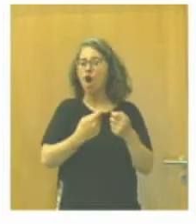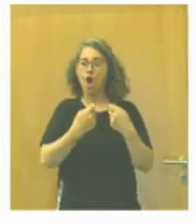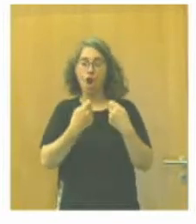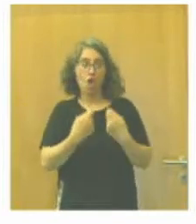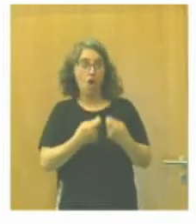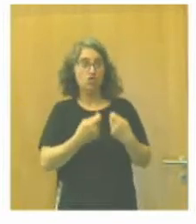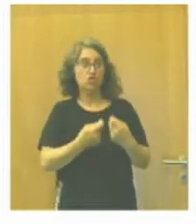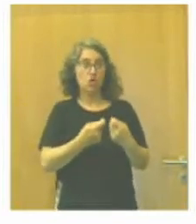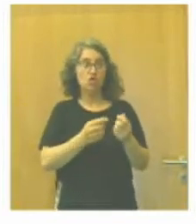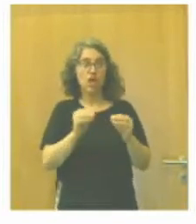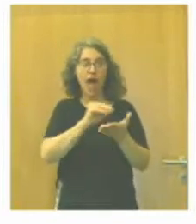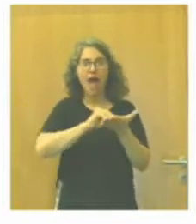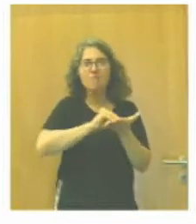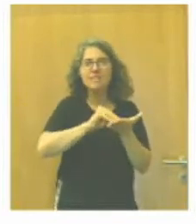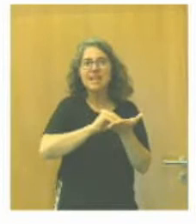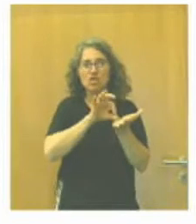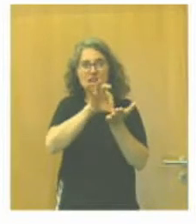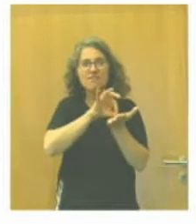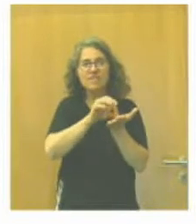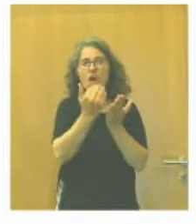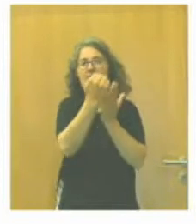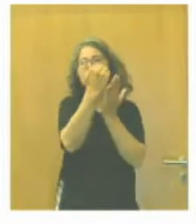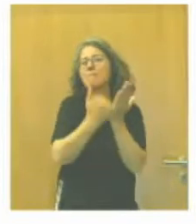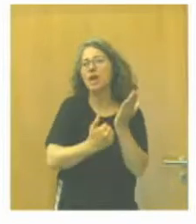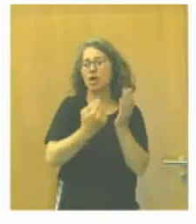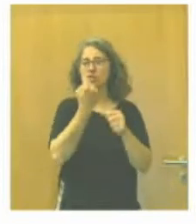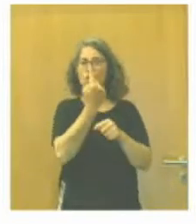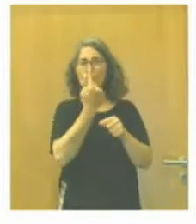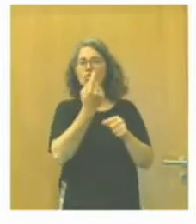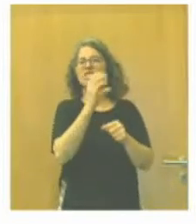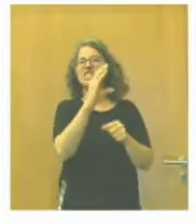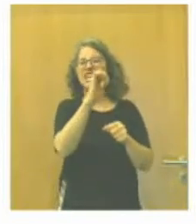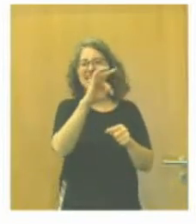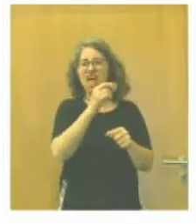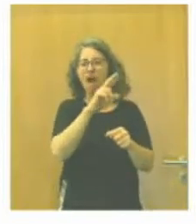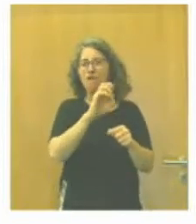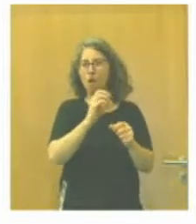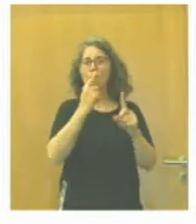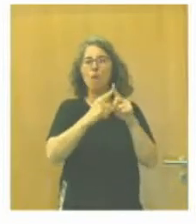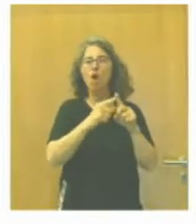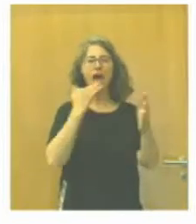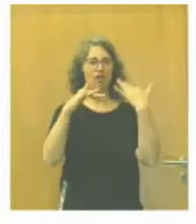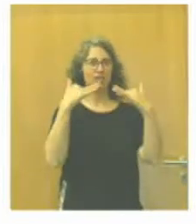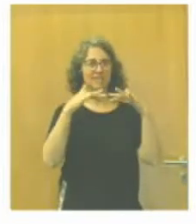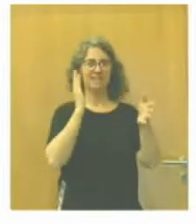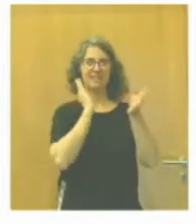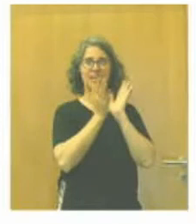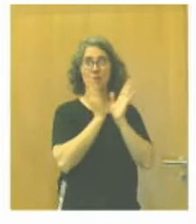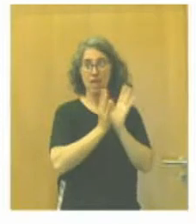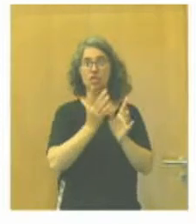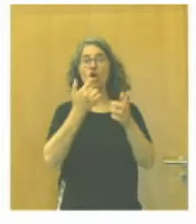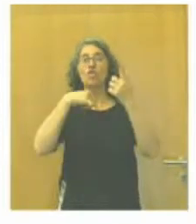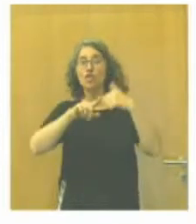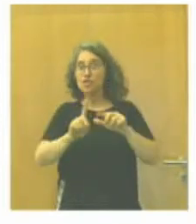per adolescent, per person receiving the treatment. So the costs are lower. We also, I want to mention,